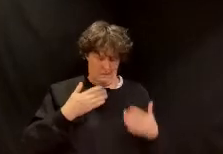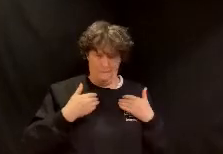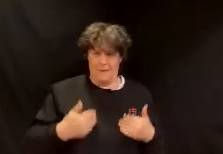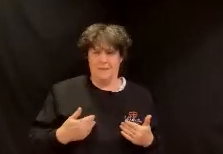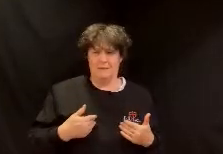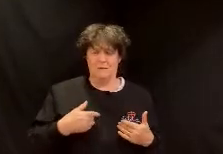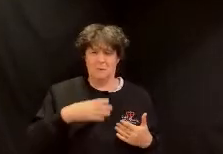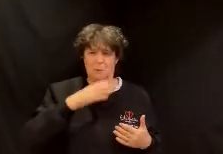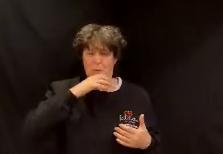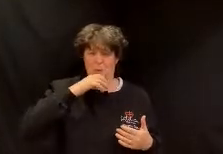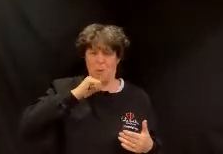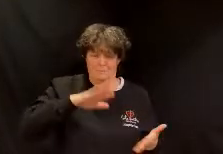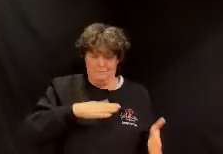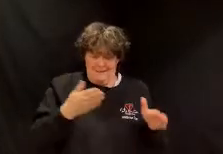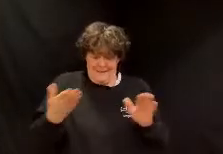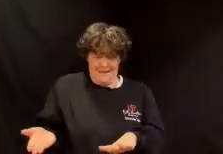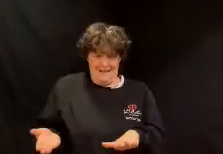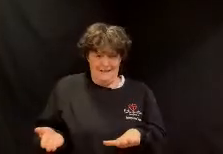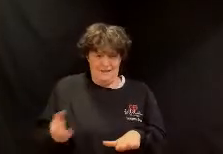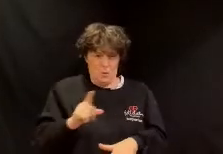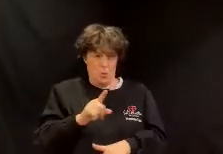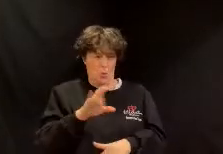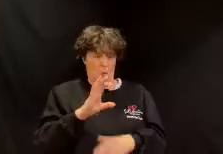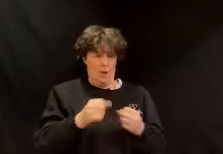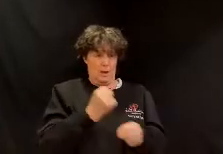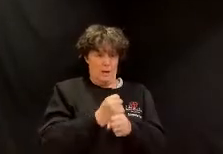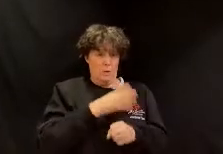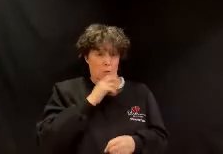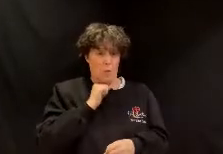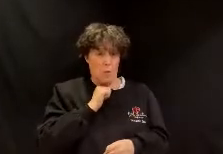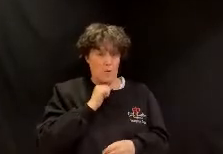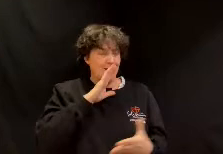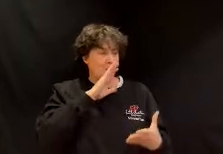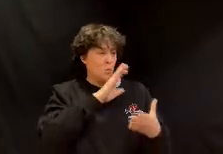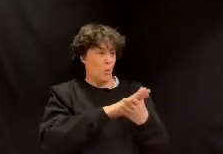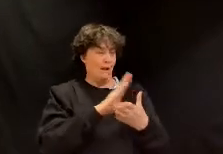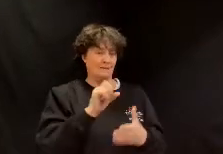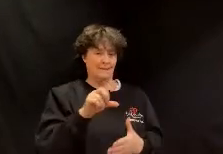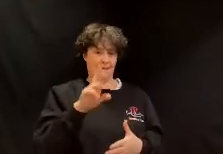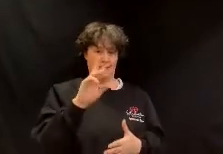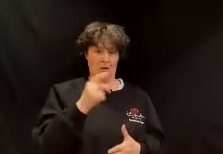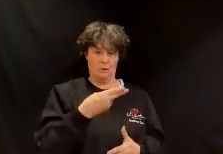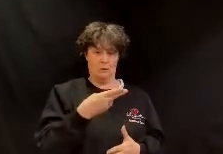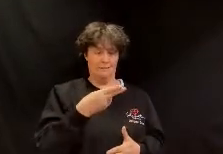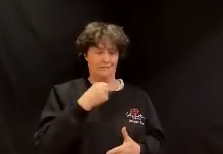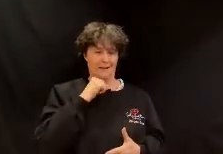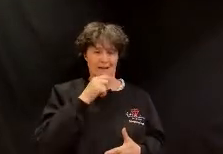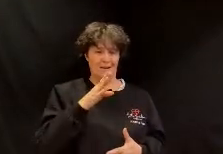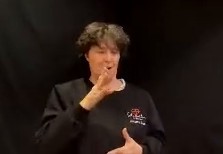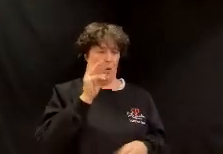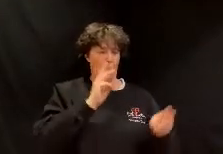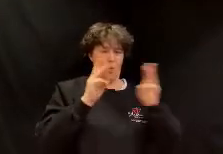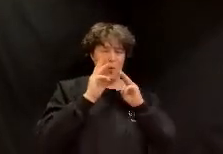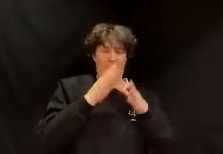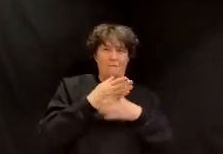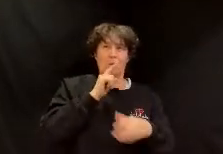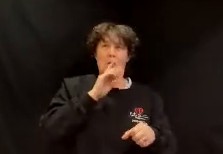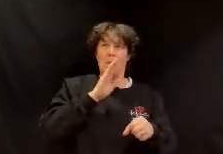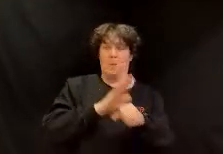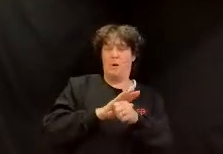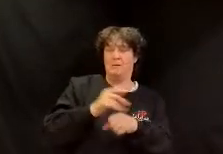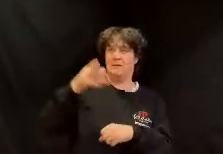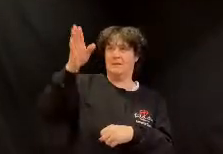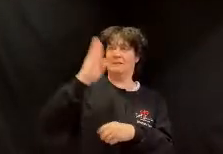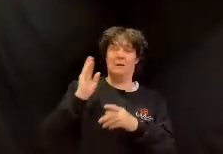about 100 years old, and the deadness of Sarah's womb. He did not waver at the promise of God through unbelief, but was strengthened